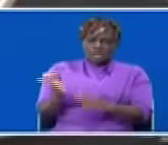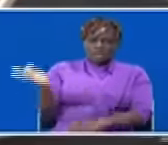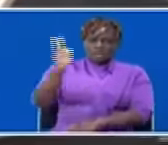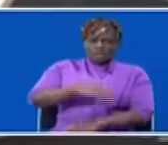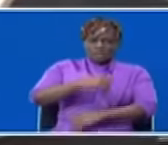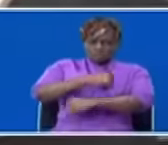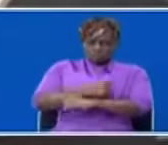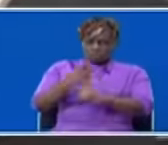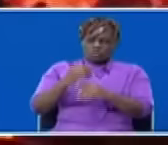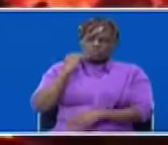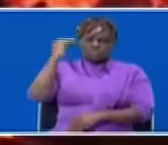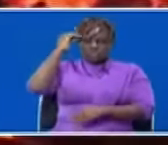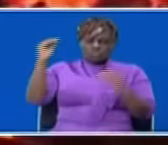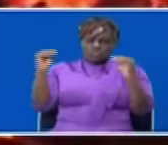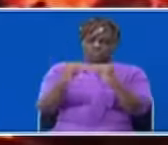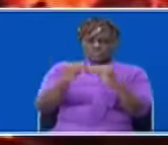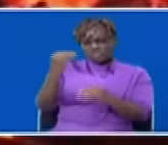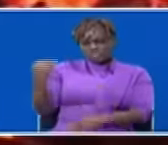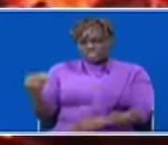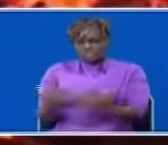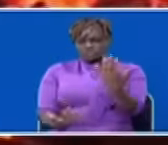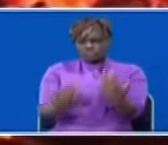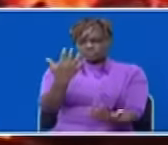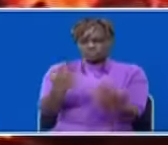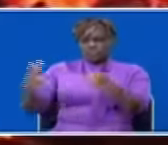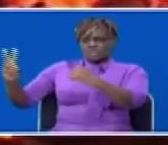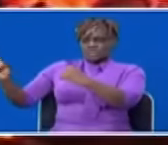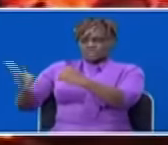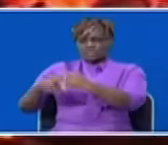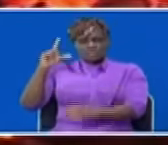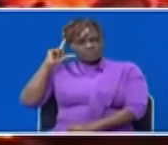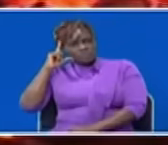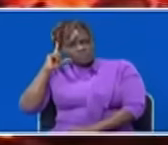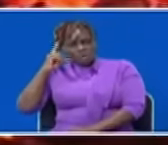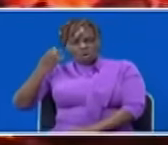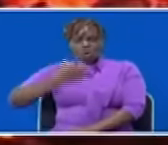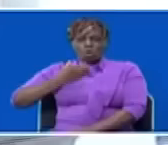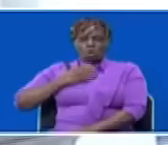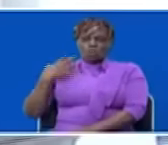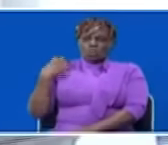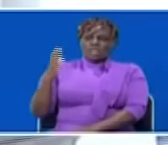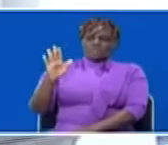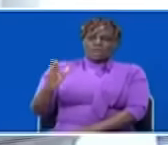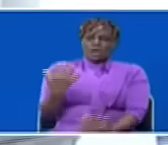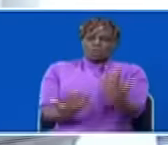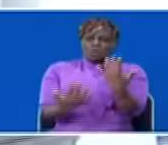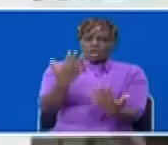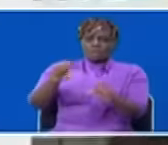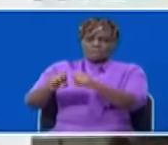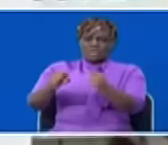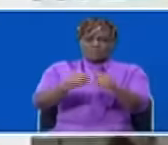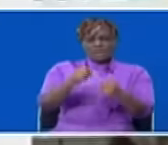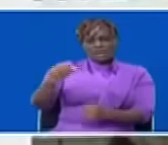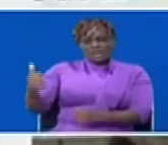a school's heads meeting in Mombasa. The students burnt down the 7 dormitories, including their own belongings, and also destroyed other property.